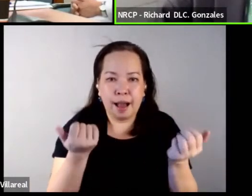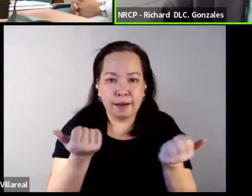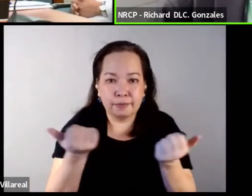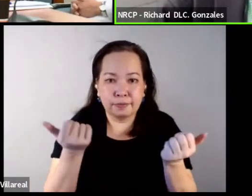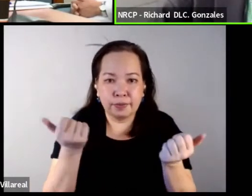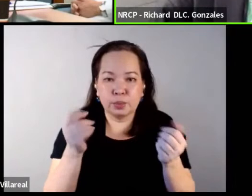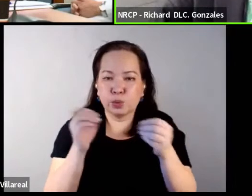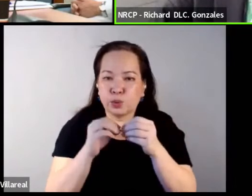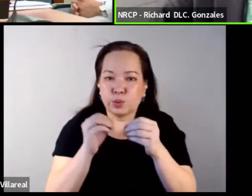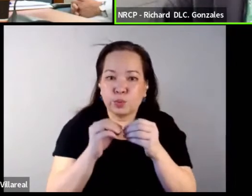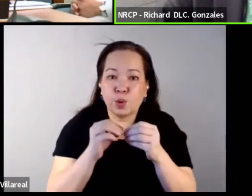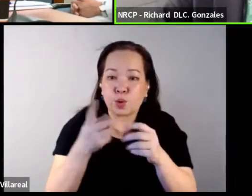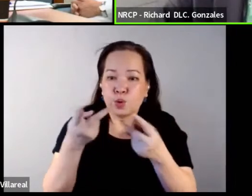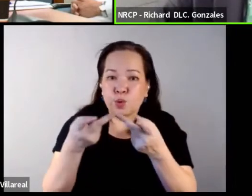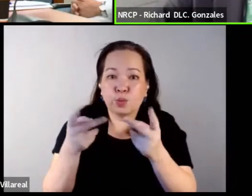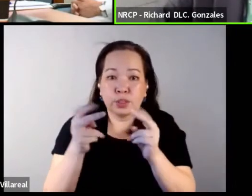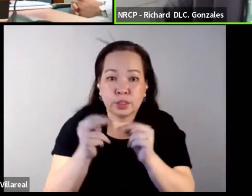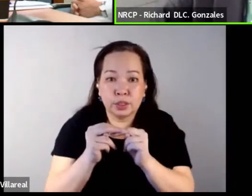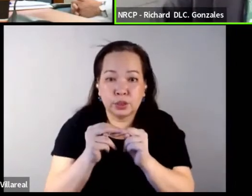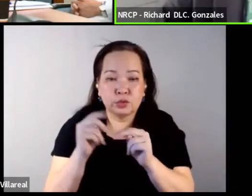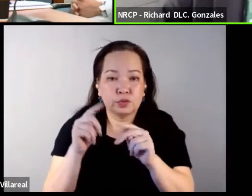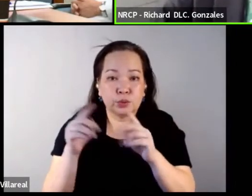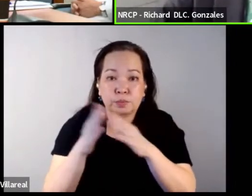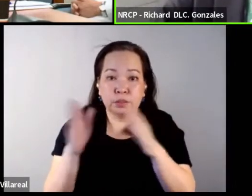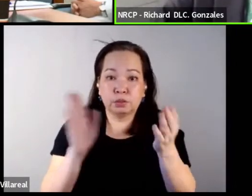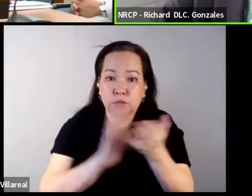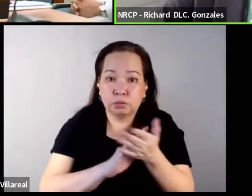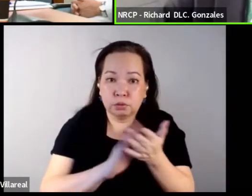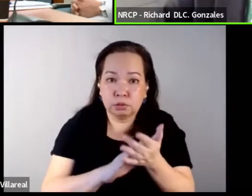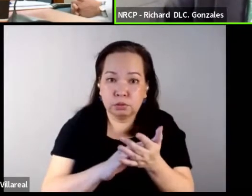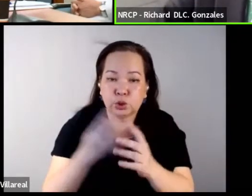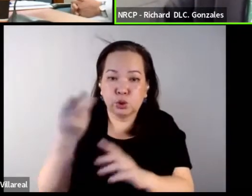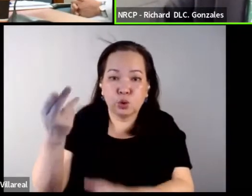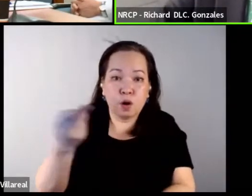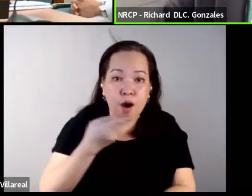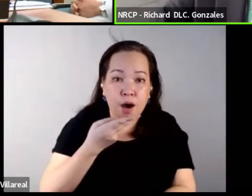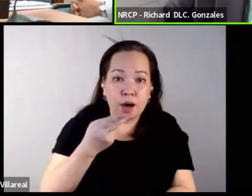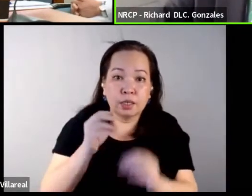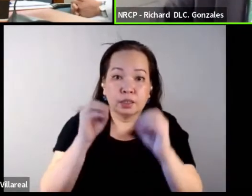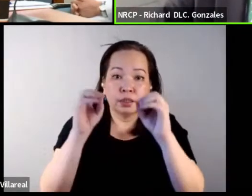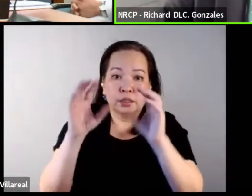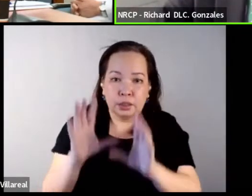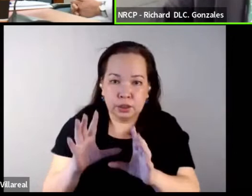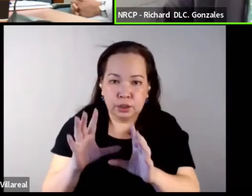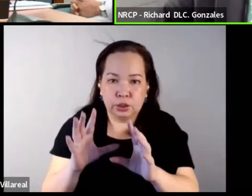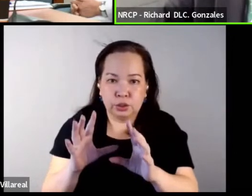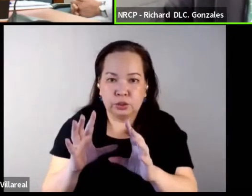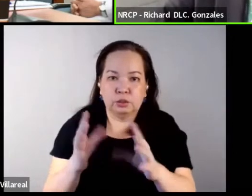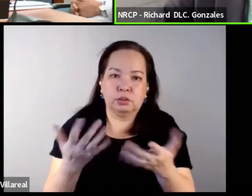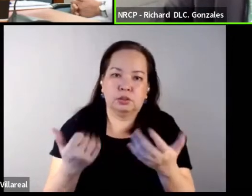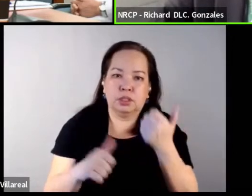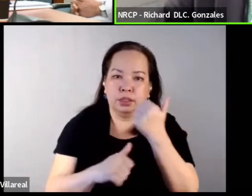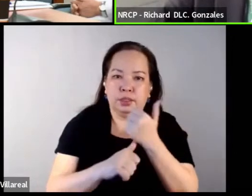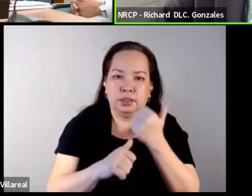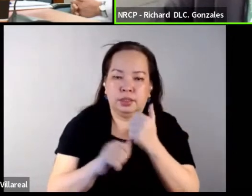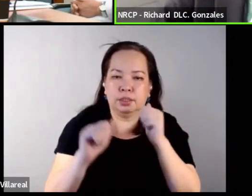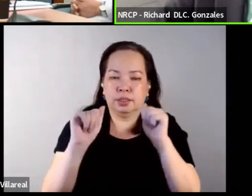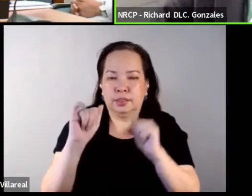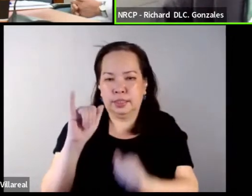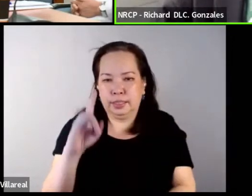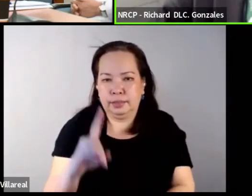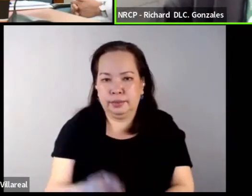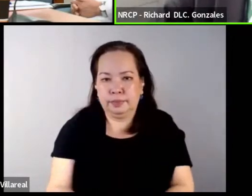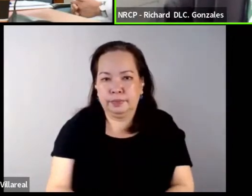be created especially for large schools where regular teachers may not be able to meet the demands of the ARAL program.